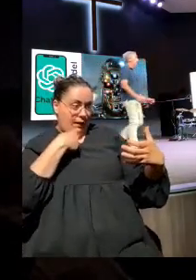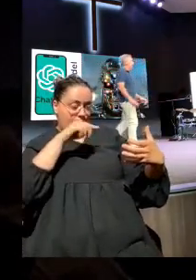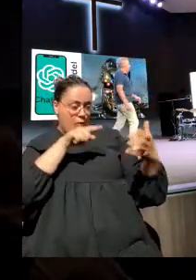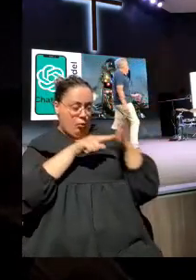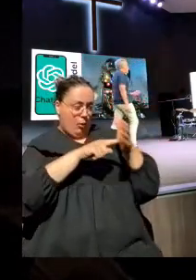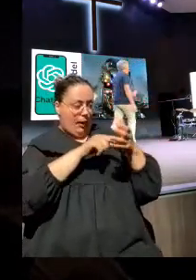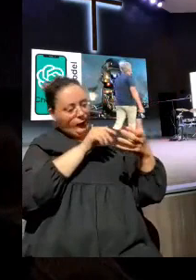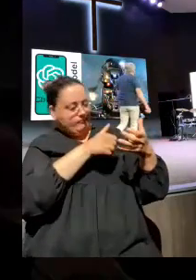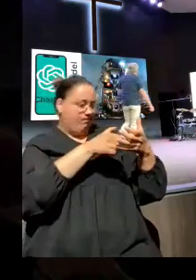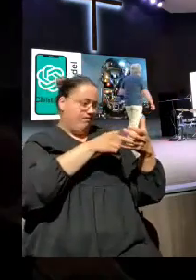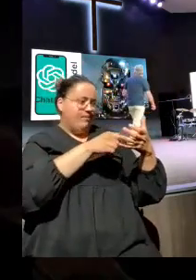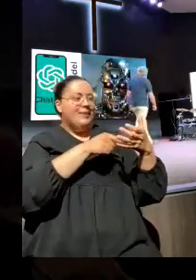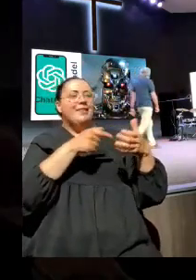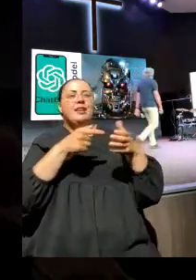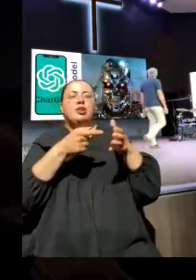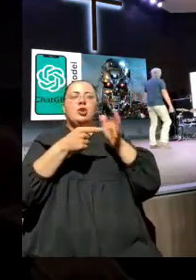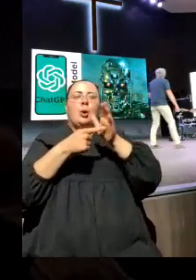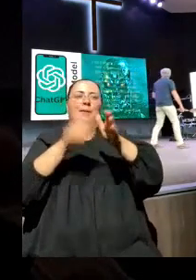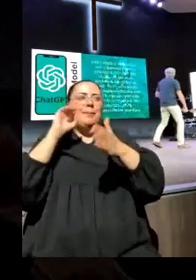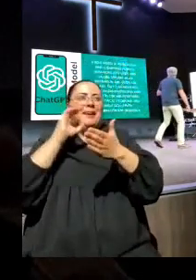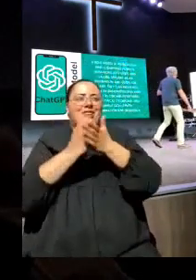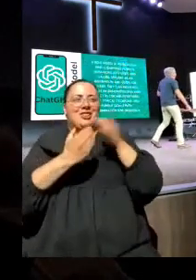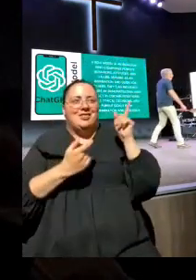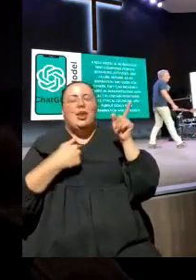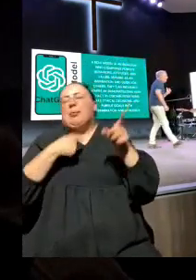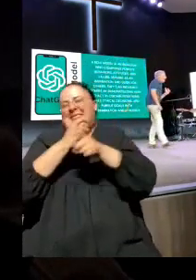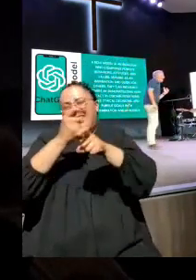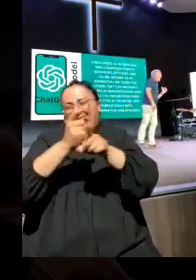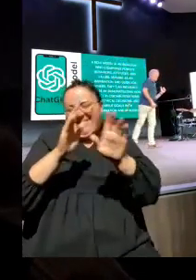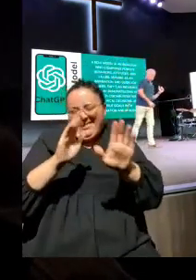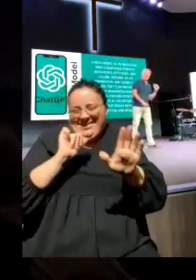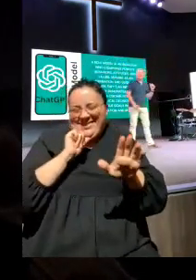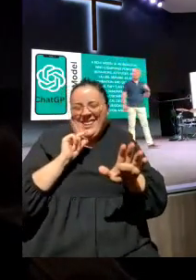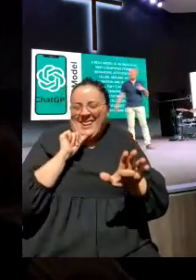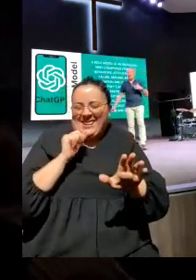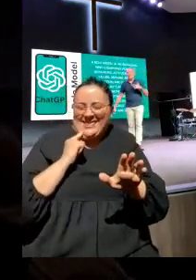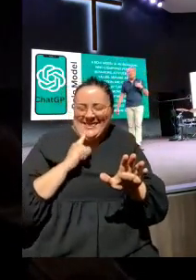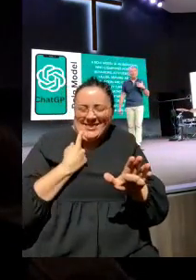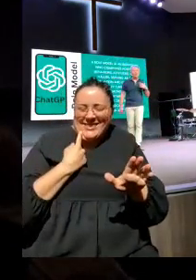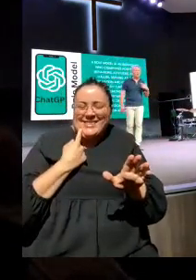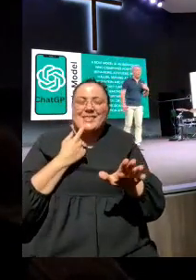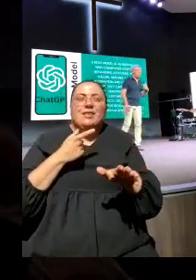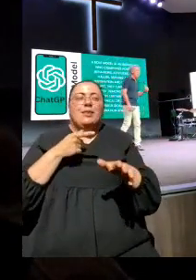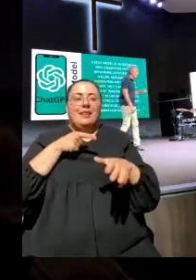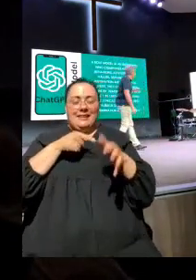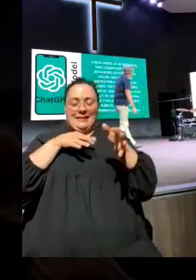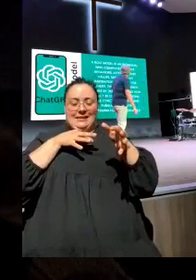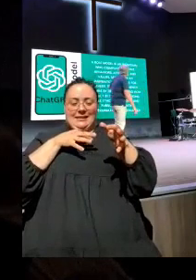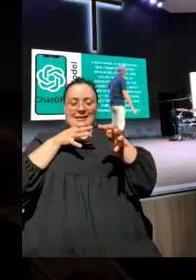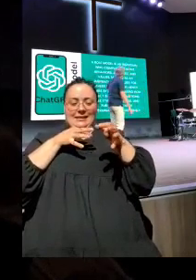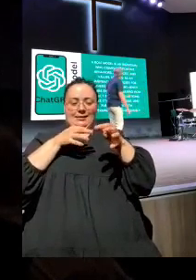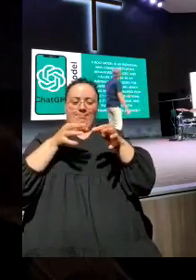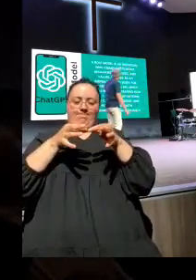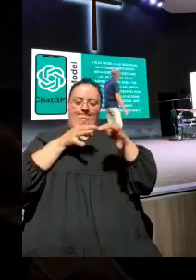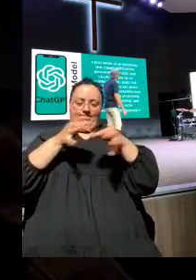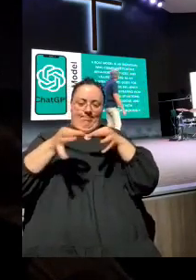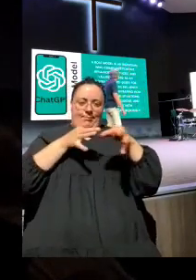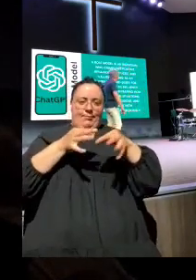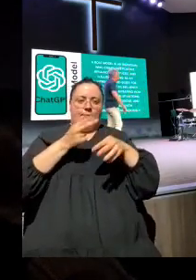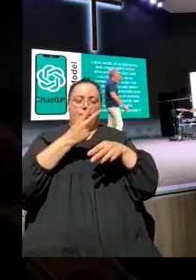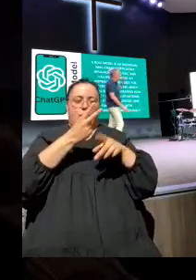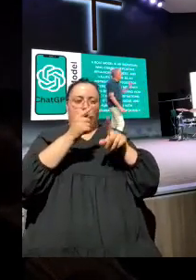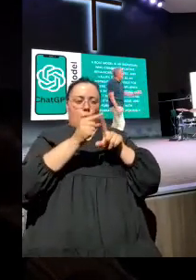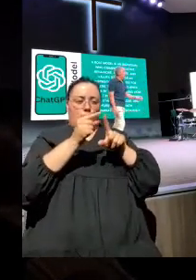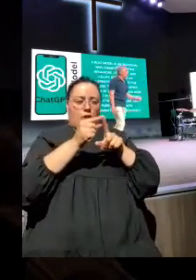No, I'm kidding, right? What I love about this definition, though, are these two words, inspiration